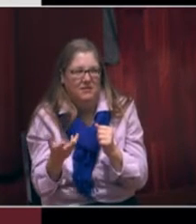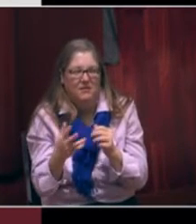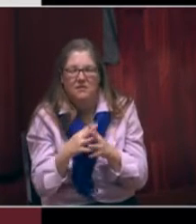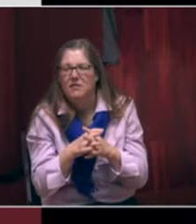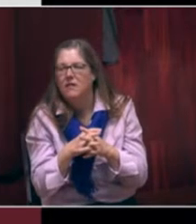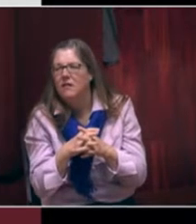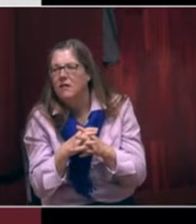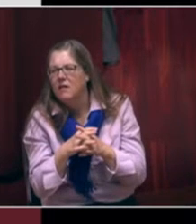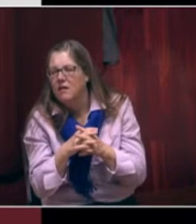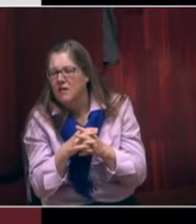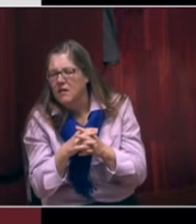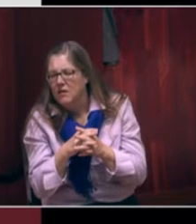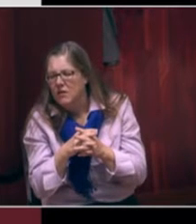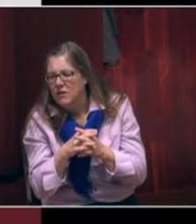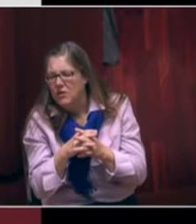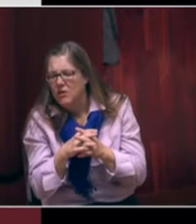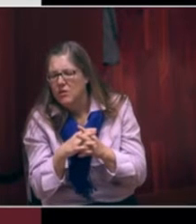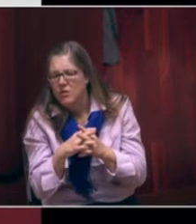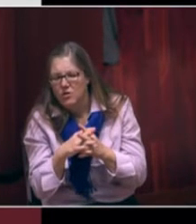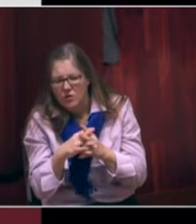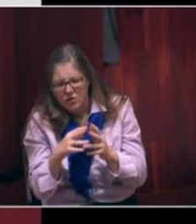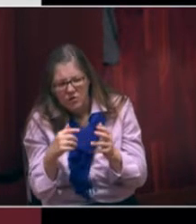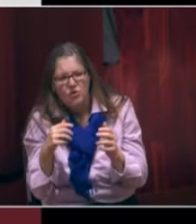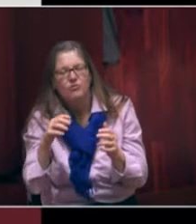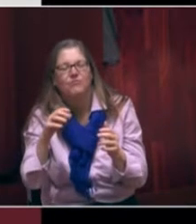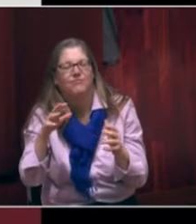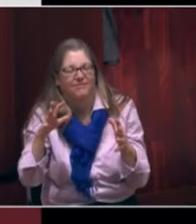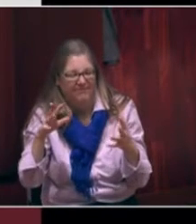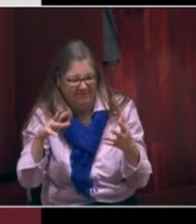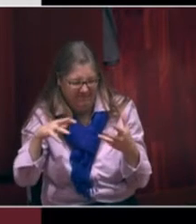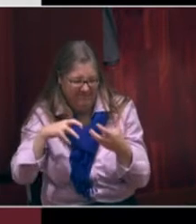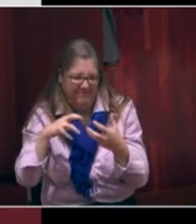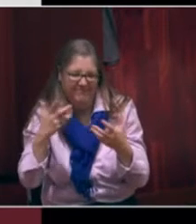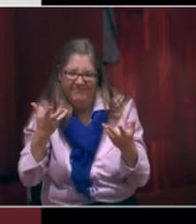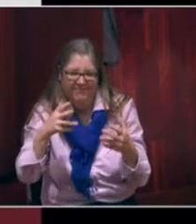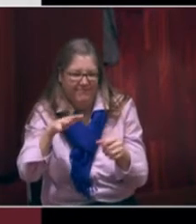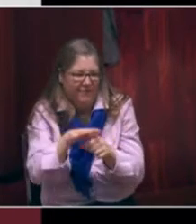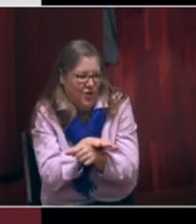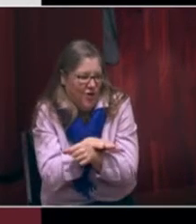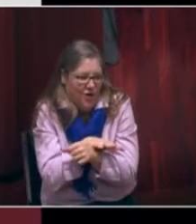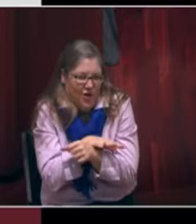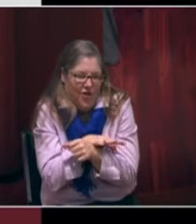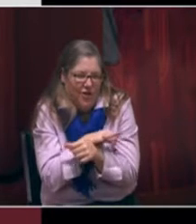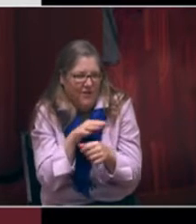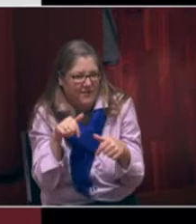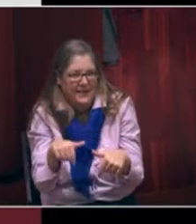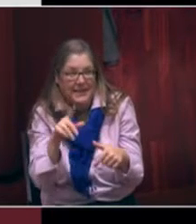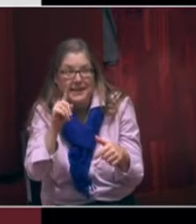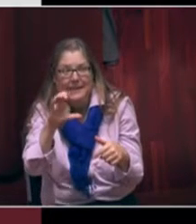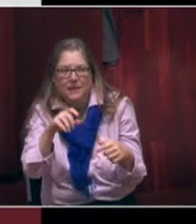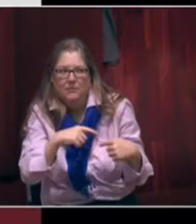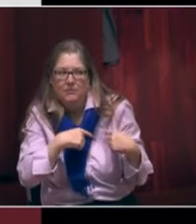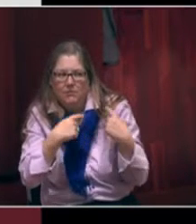crunches. We've been dealing with a space crunch in the Washington, D.C. area for quite some